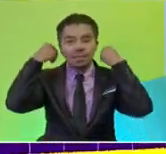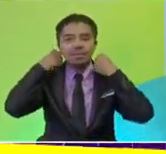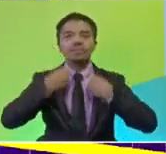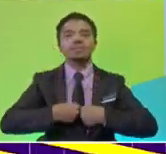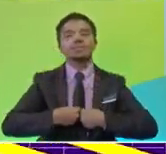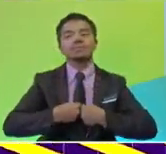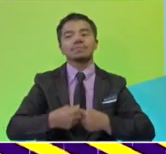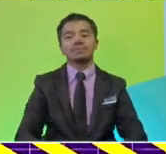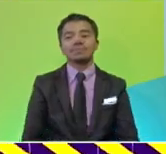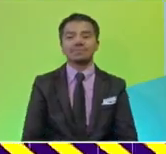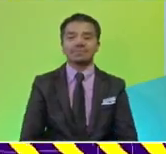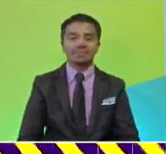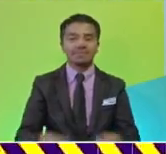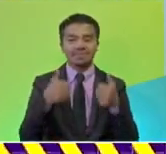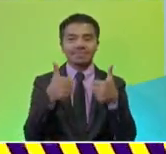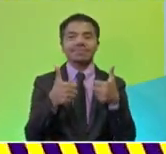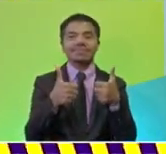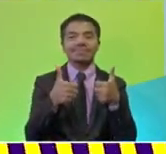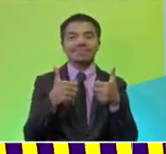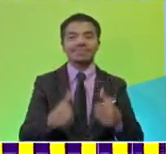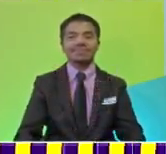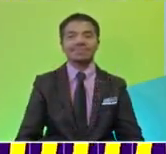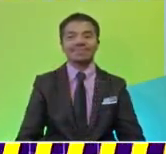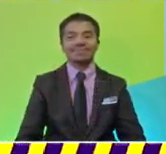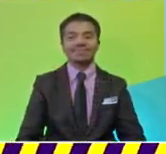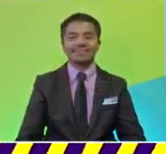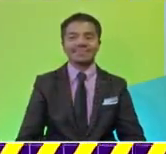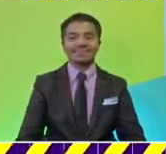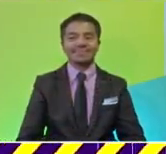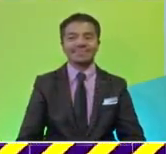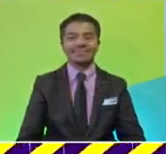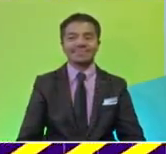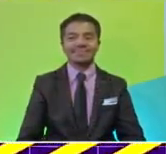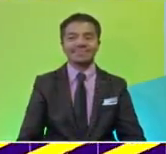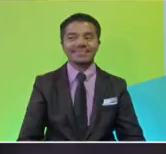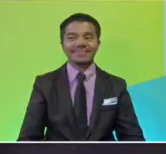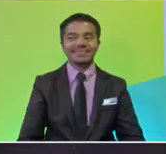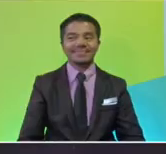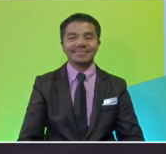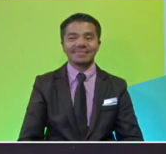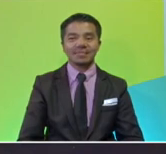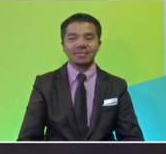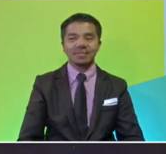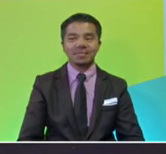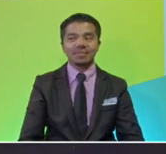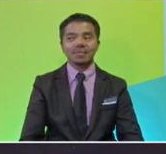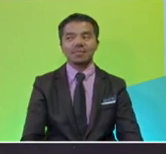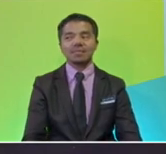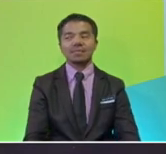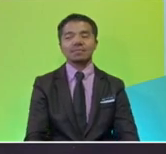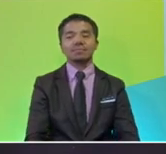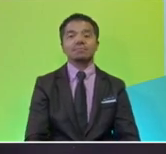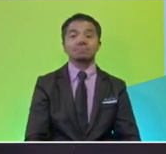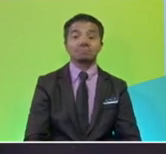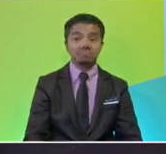right. Good job, everybody. That's my medal. Good job. We got the trophy. Yeah, right? We got the trophies. Okay. And let's do a little bit of self-chat.